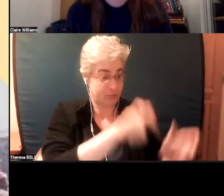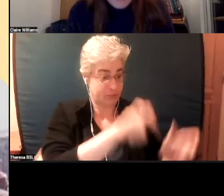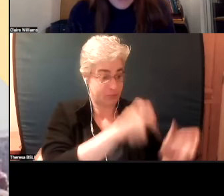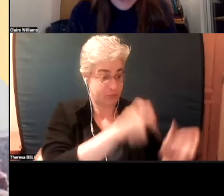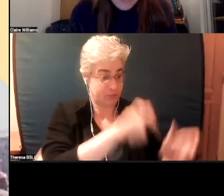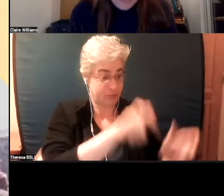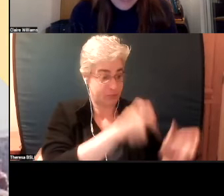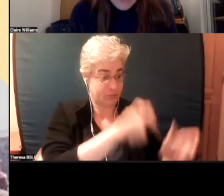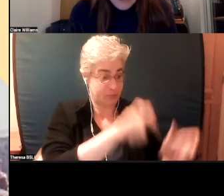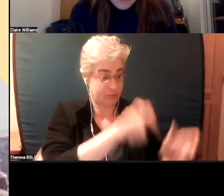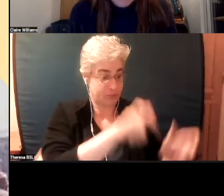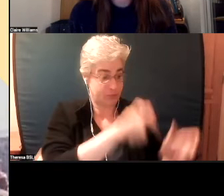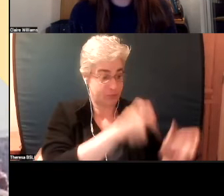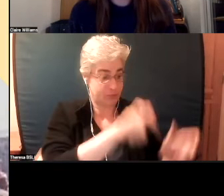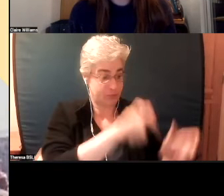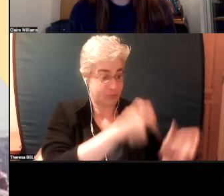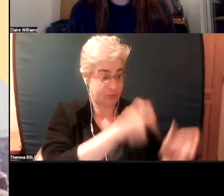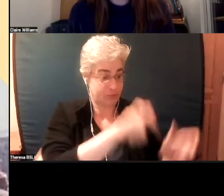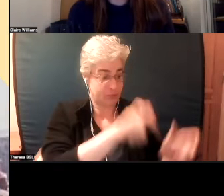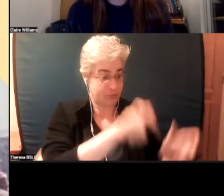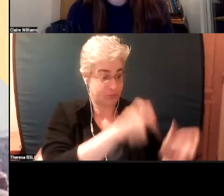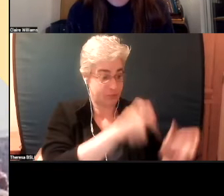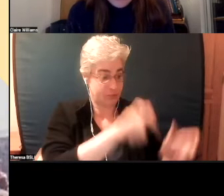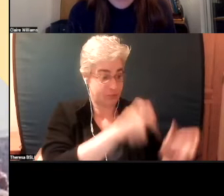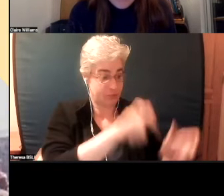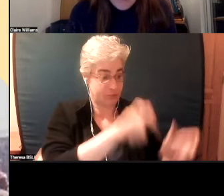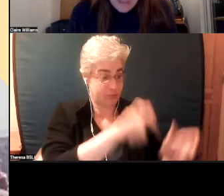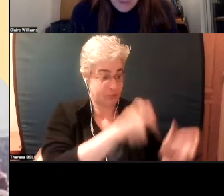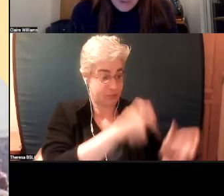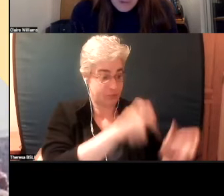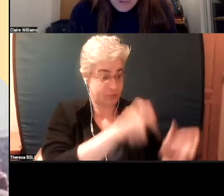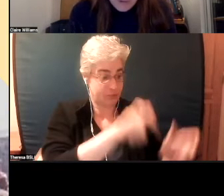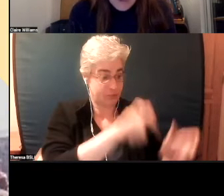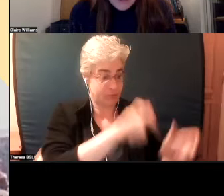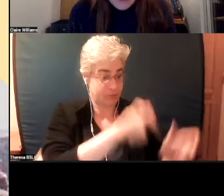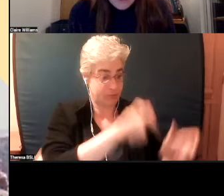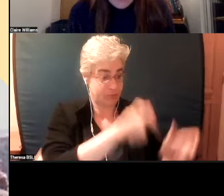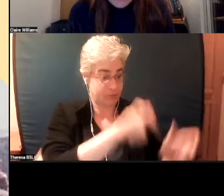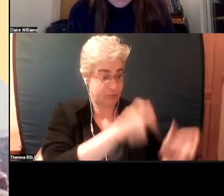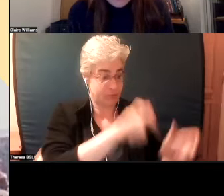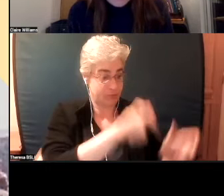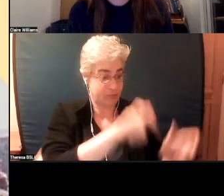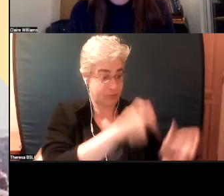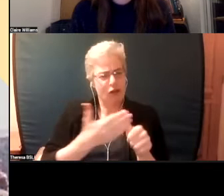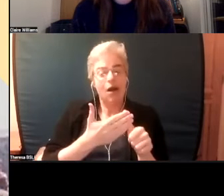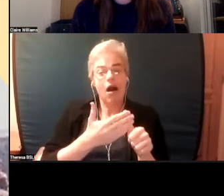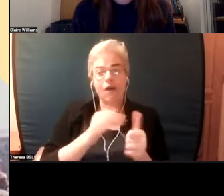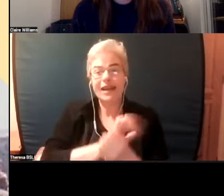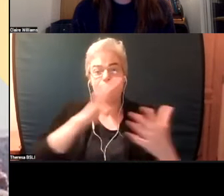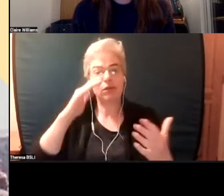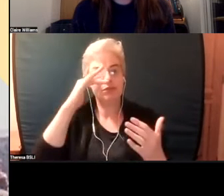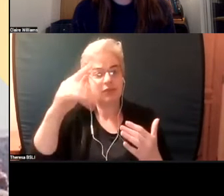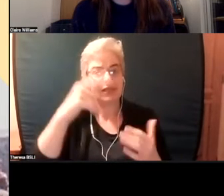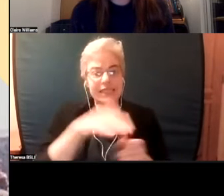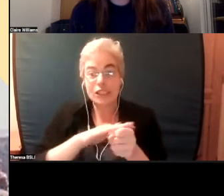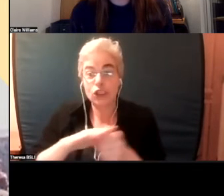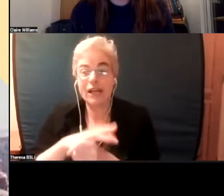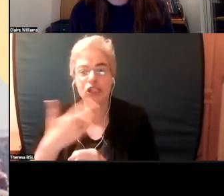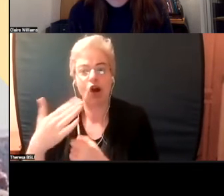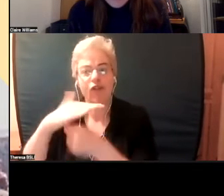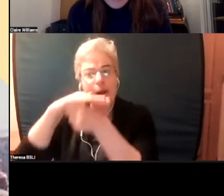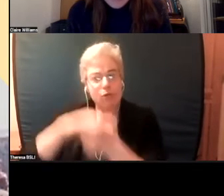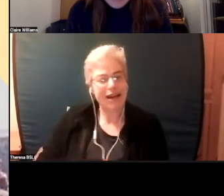about power. Many, I suspect, in this audience will be familiar with the origins of liberation theologies in the situations of oppression and